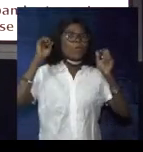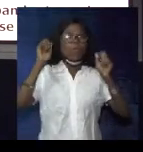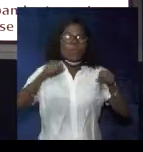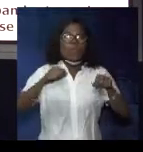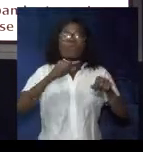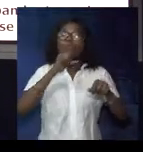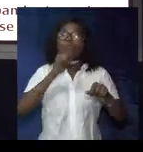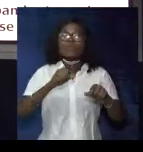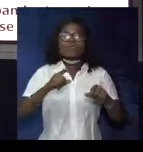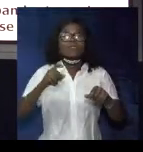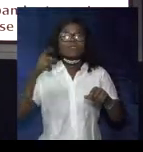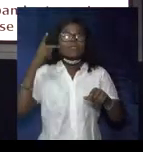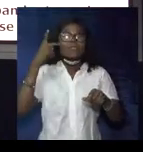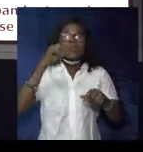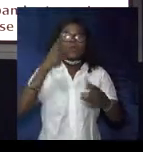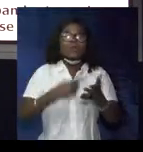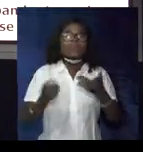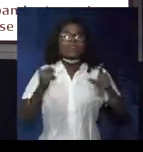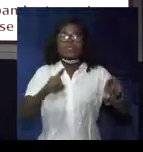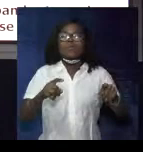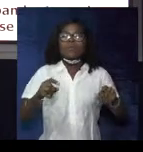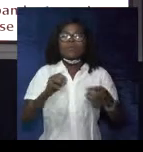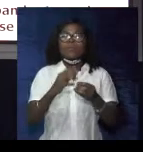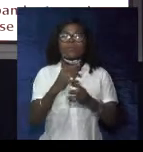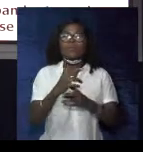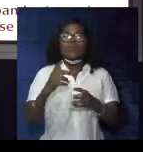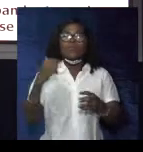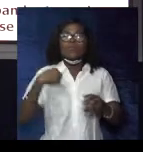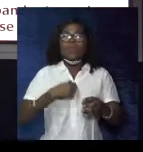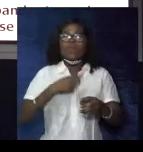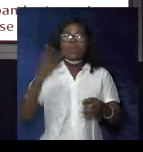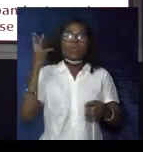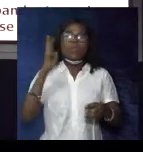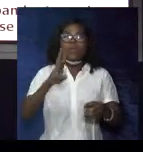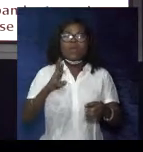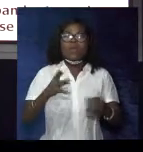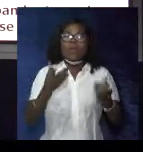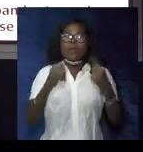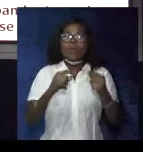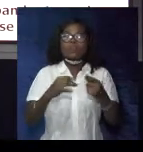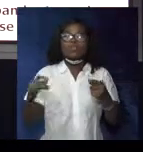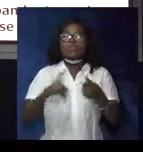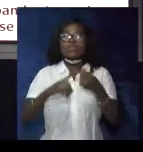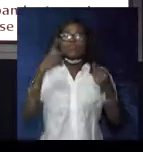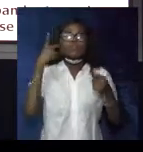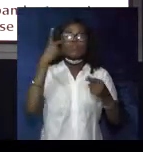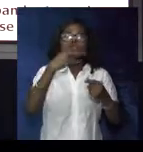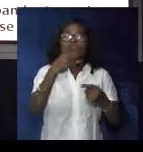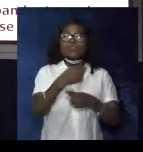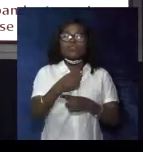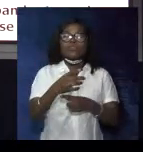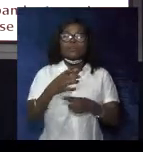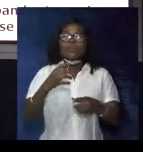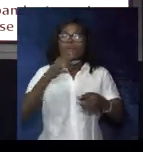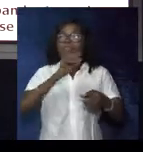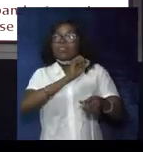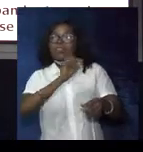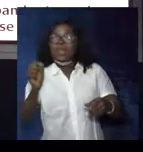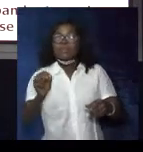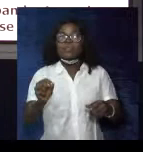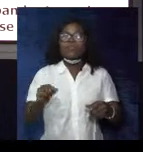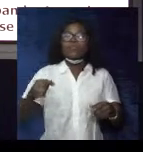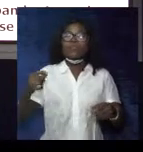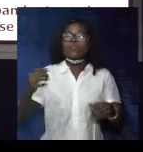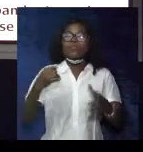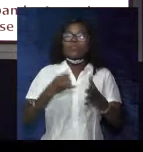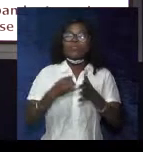was happening. We were coming to see you, dash, it rained. The correct